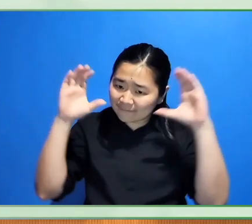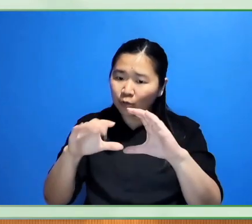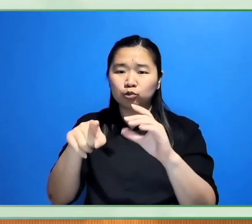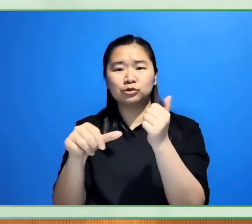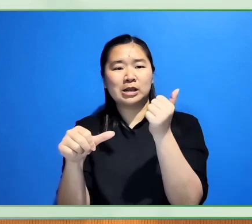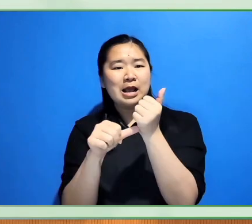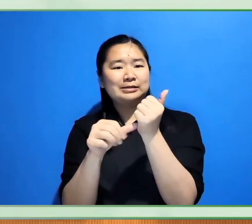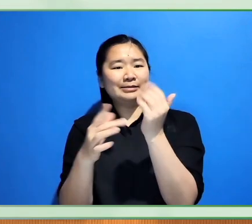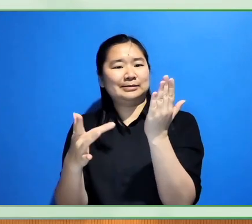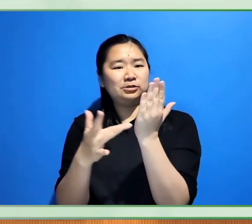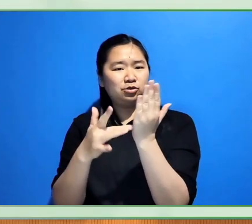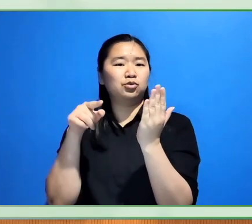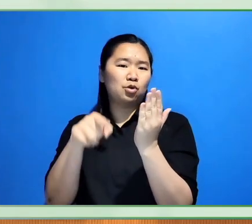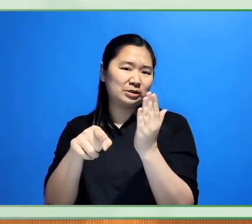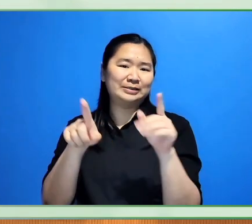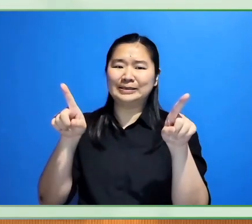specific aspects of the